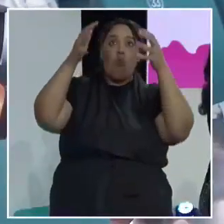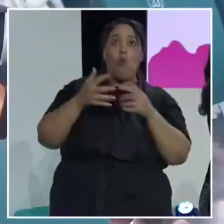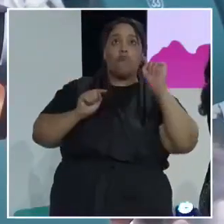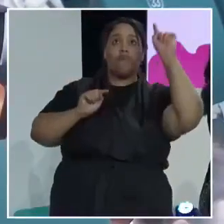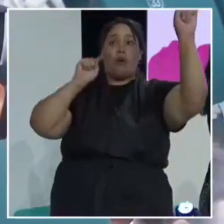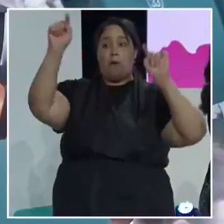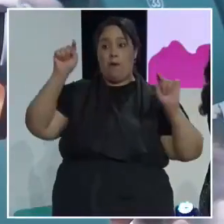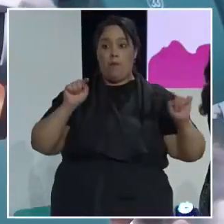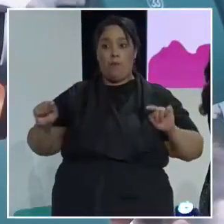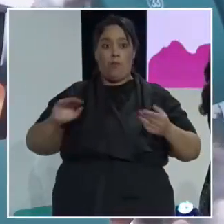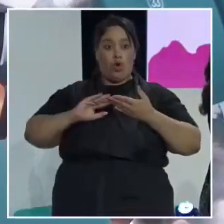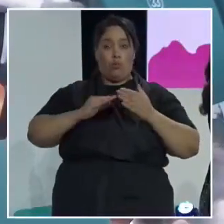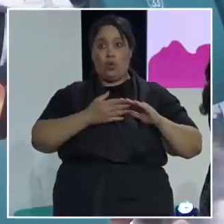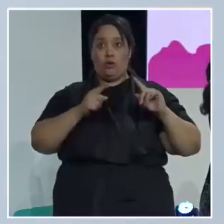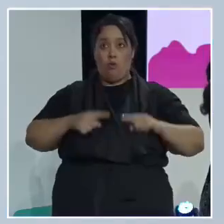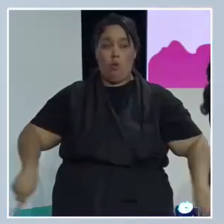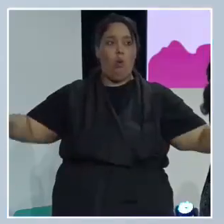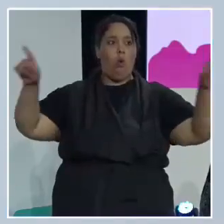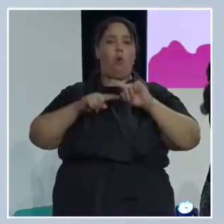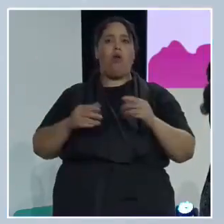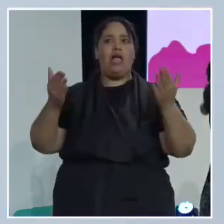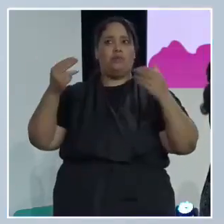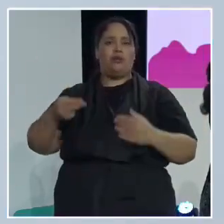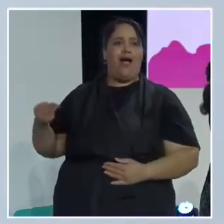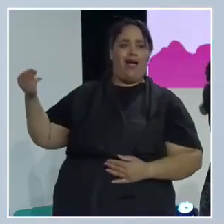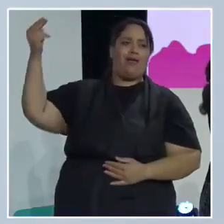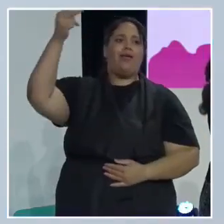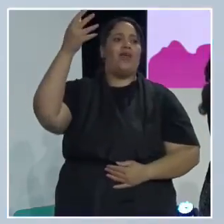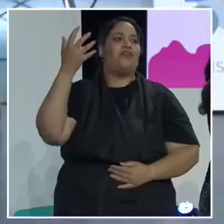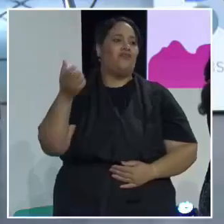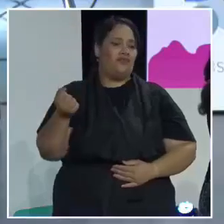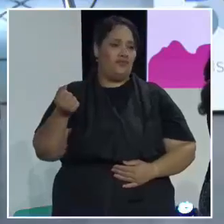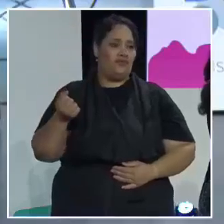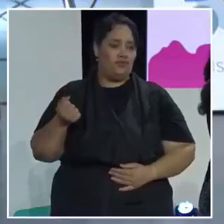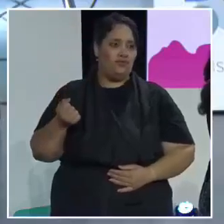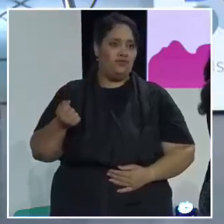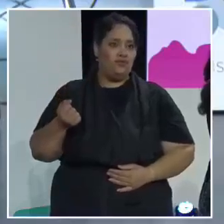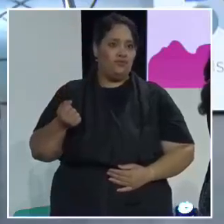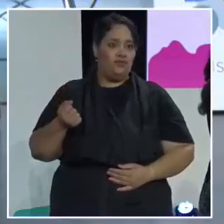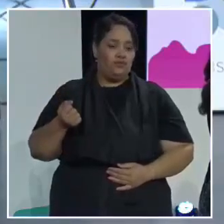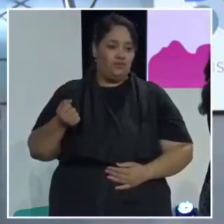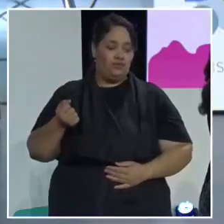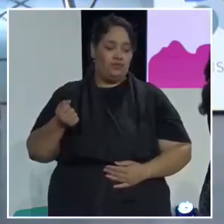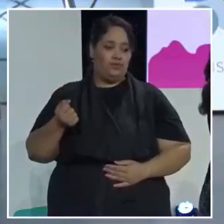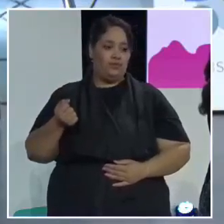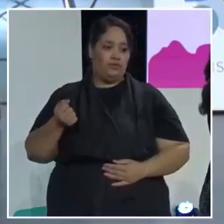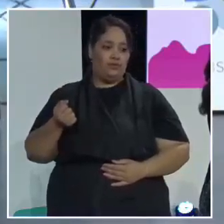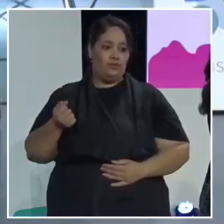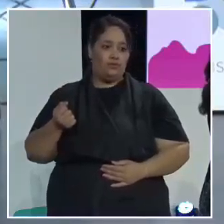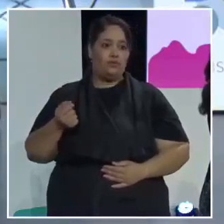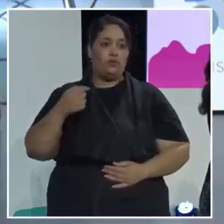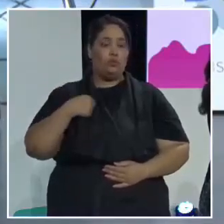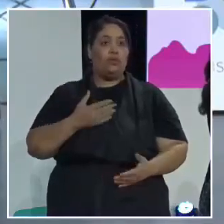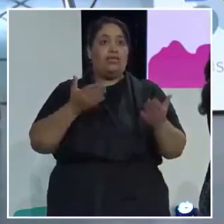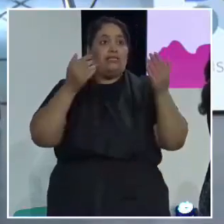community, high expectations have been reflected for the outcome for the